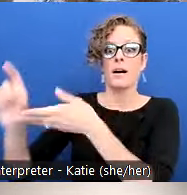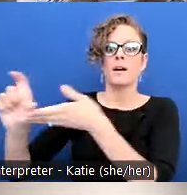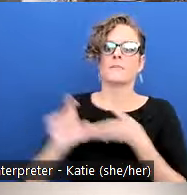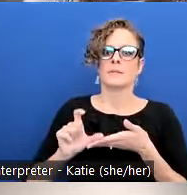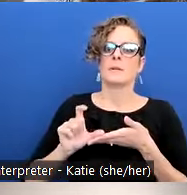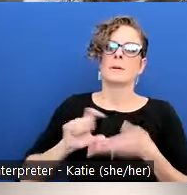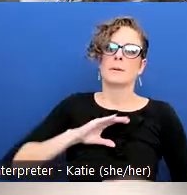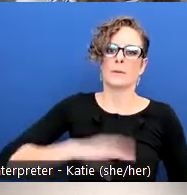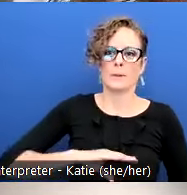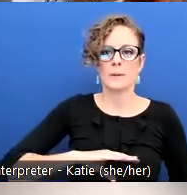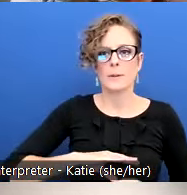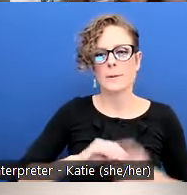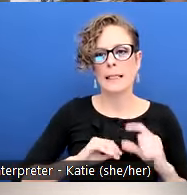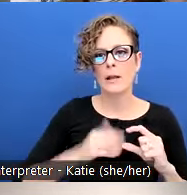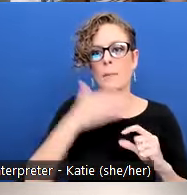$48